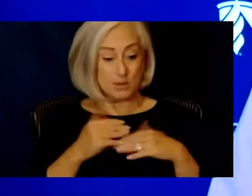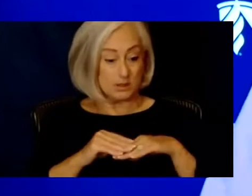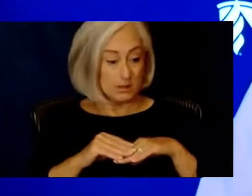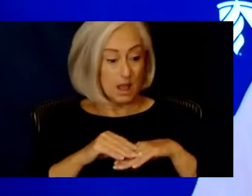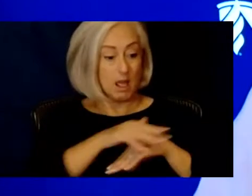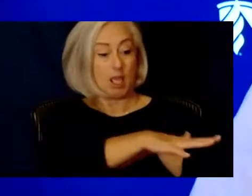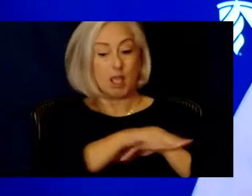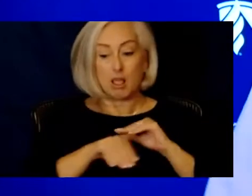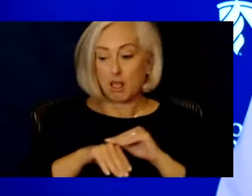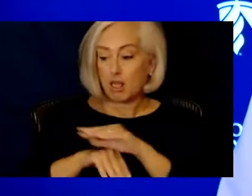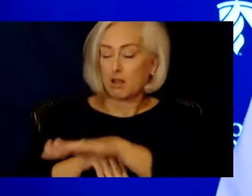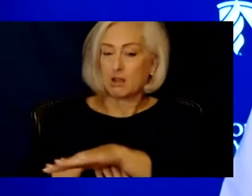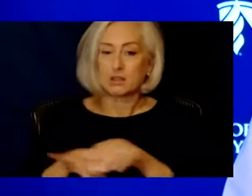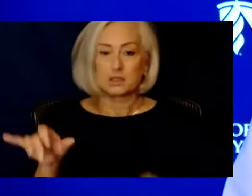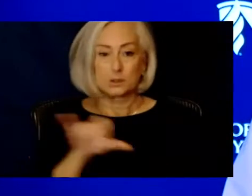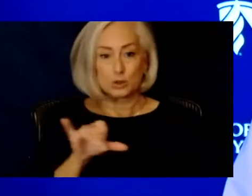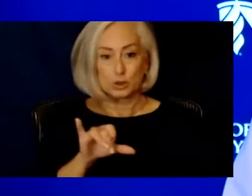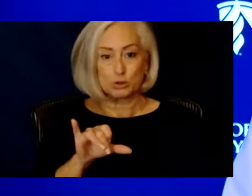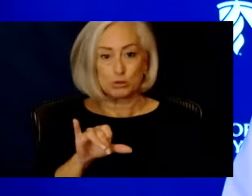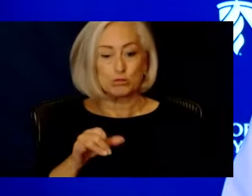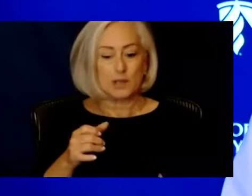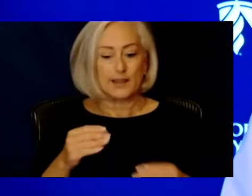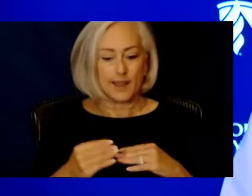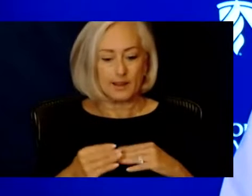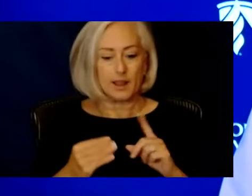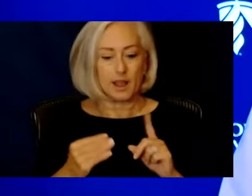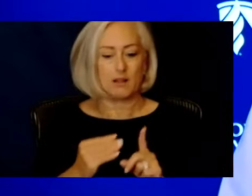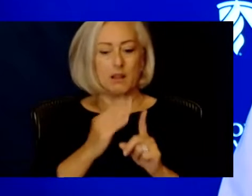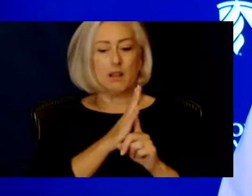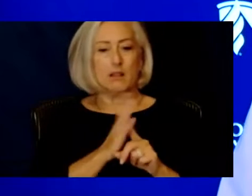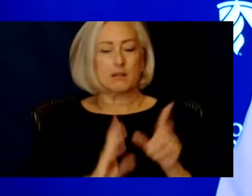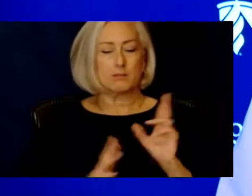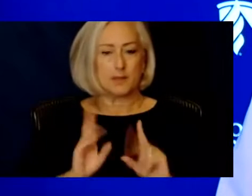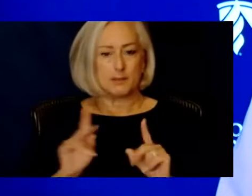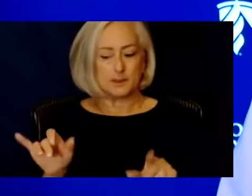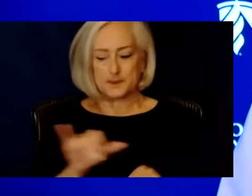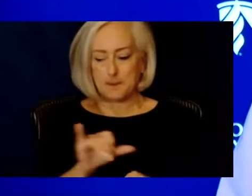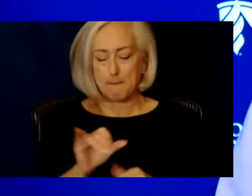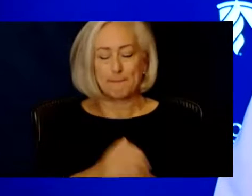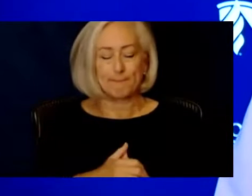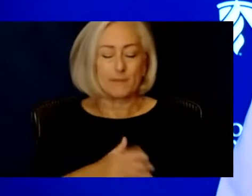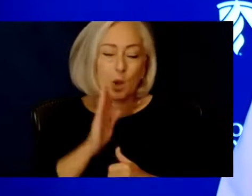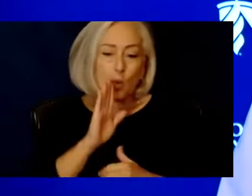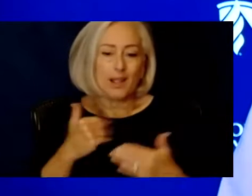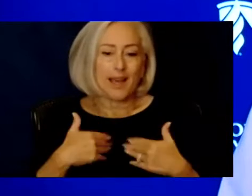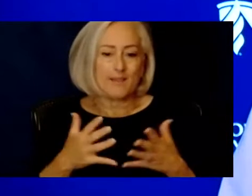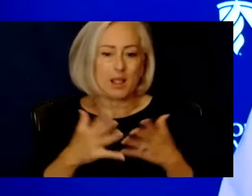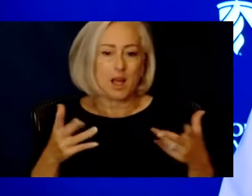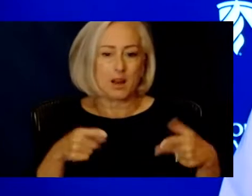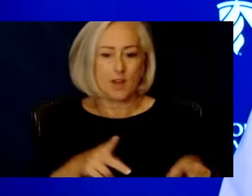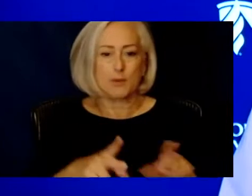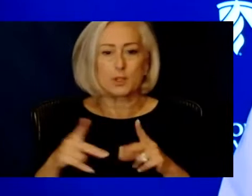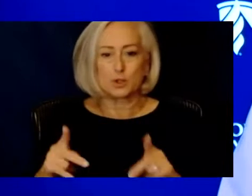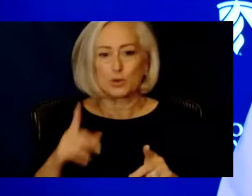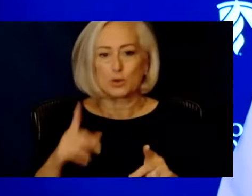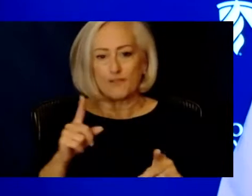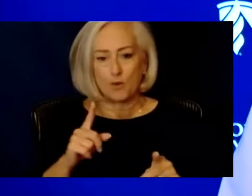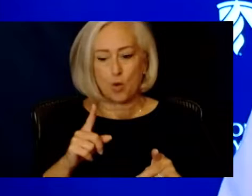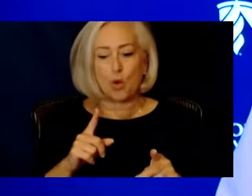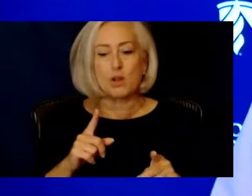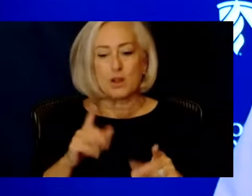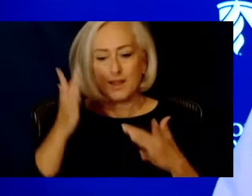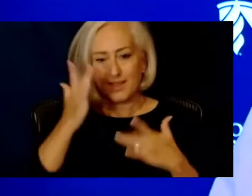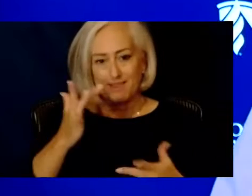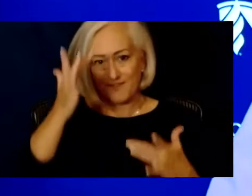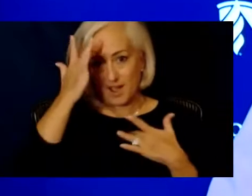and then occur back to humans as well. So you're just going to have so many opportunities for this virus to be selected